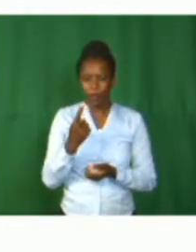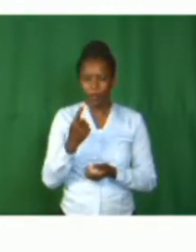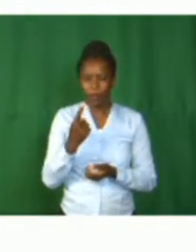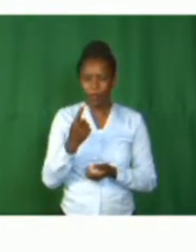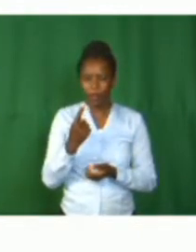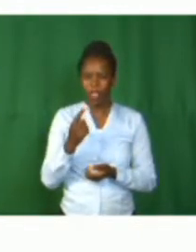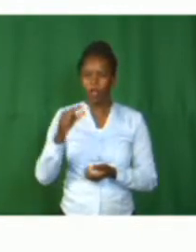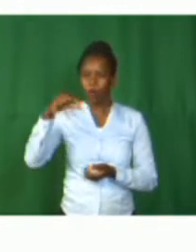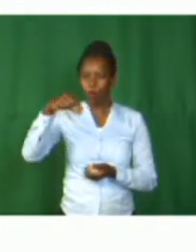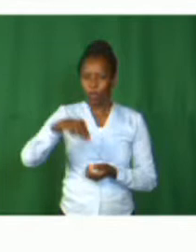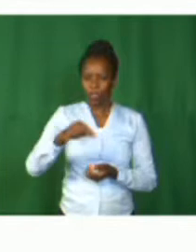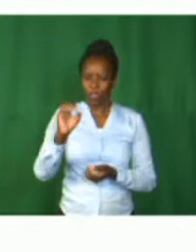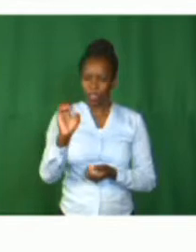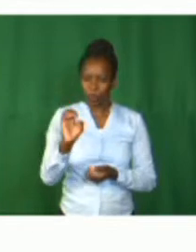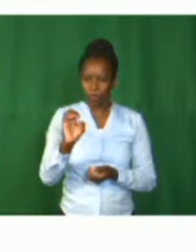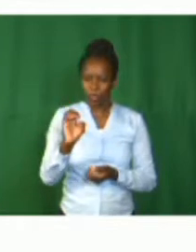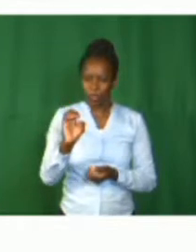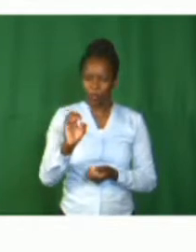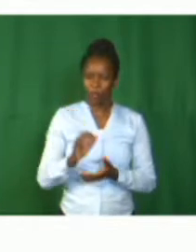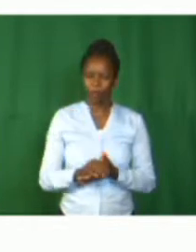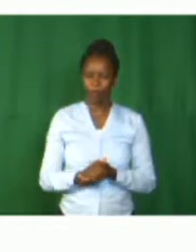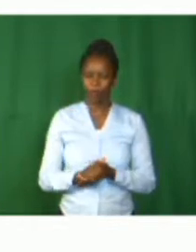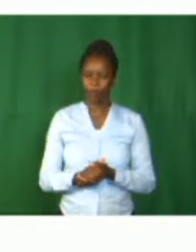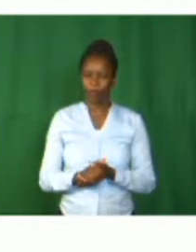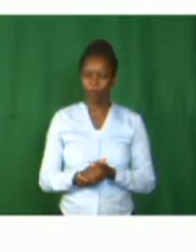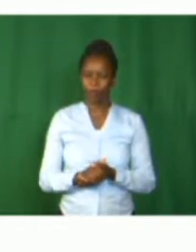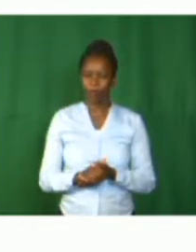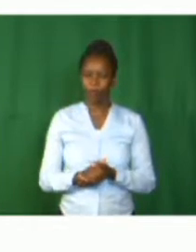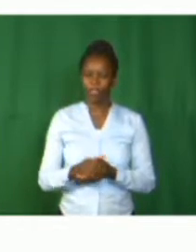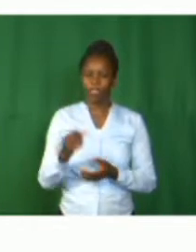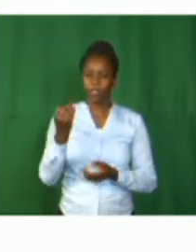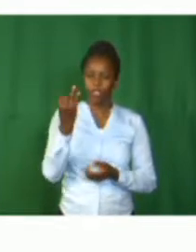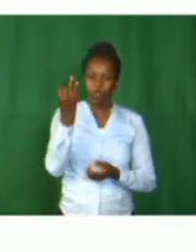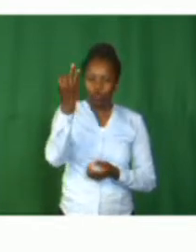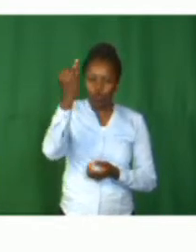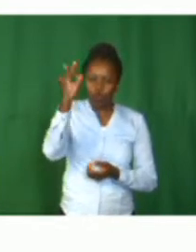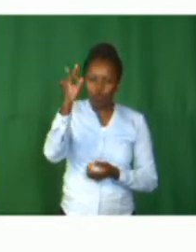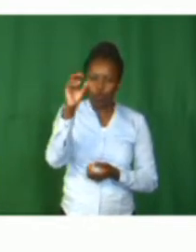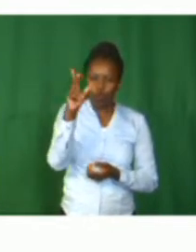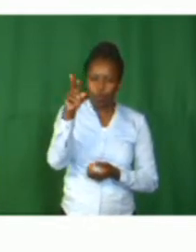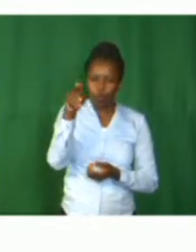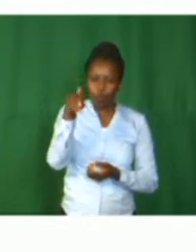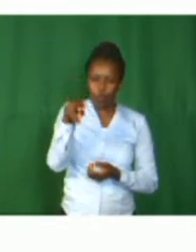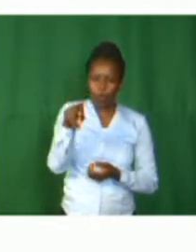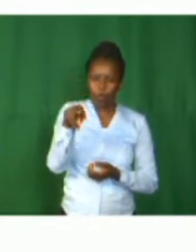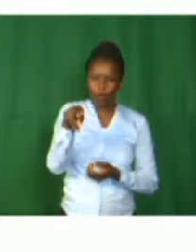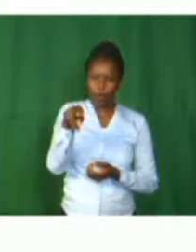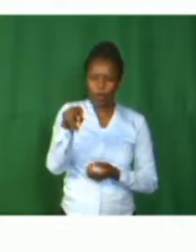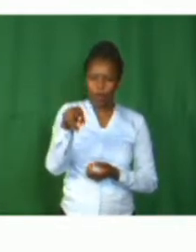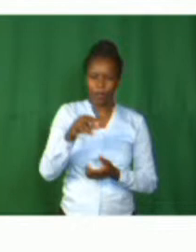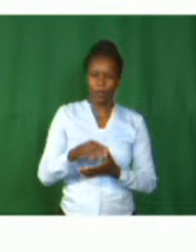quadratic equation here, because you see that the 2 that is red here, the highest power in this